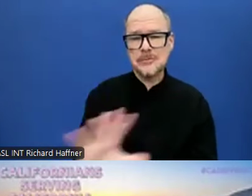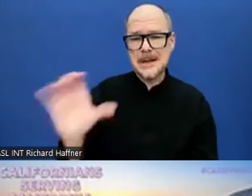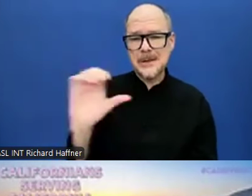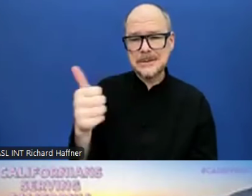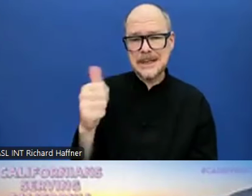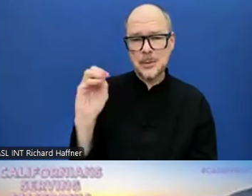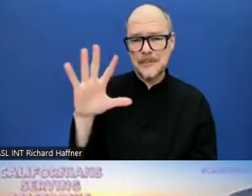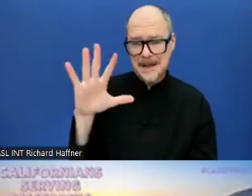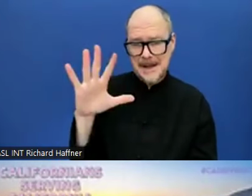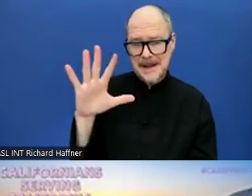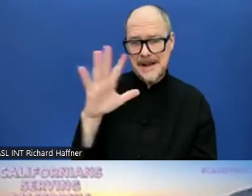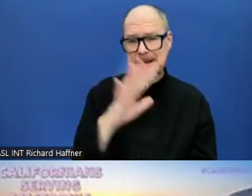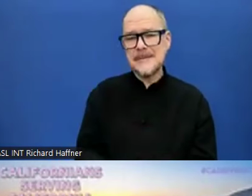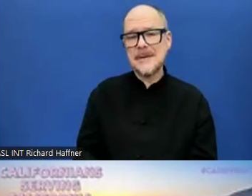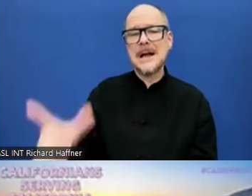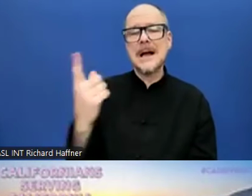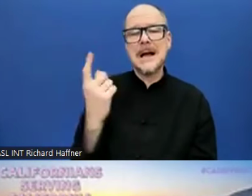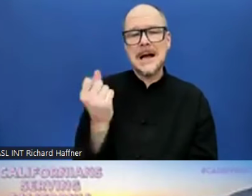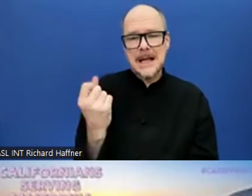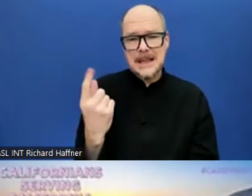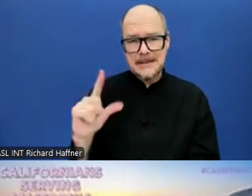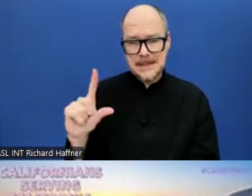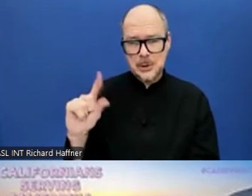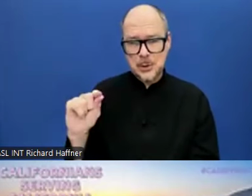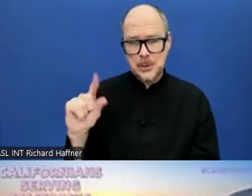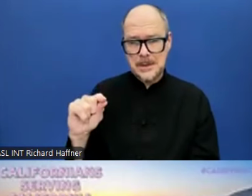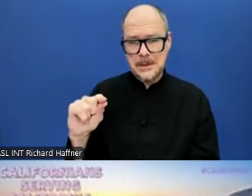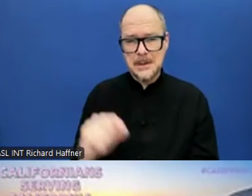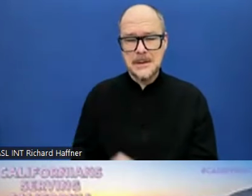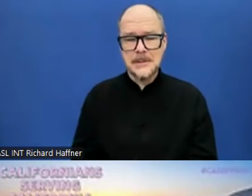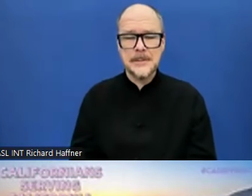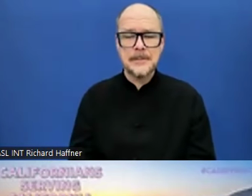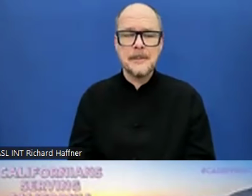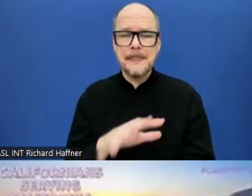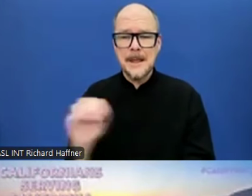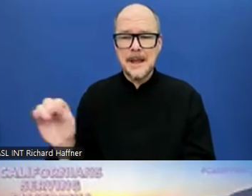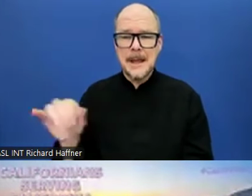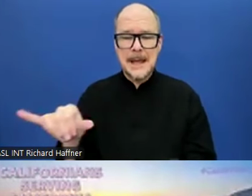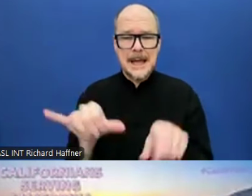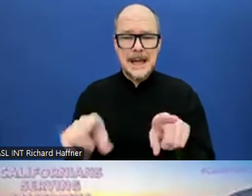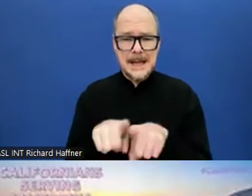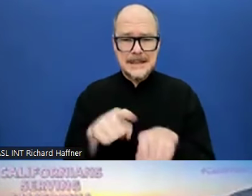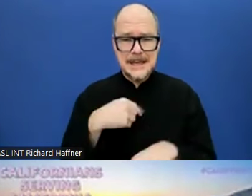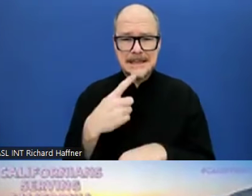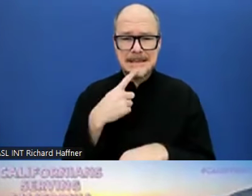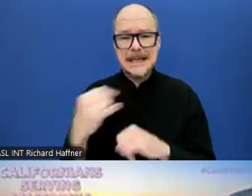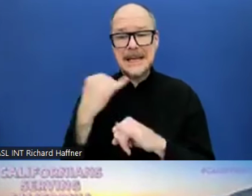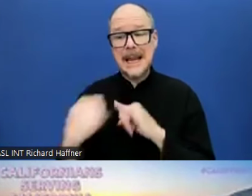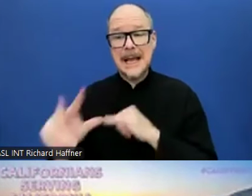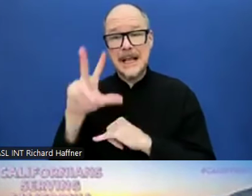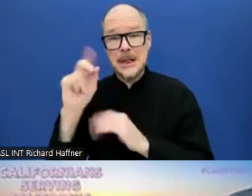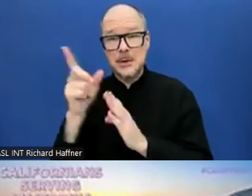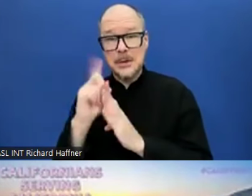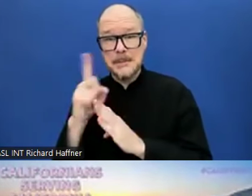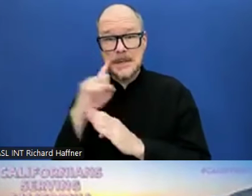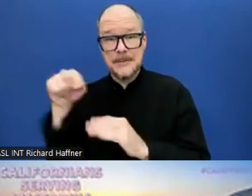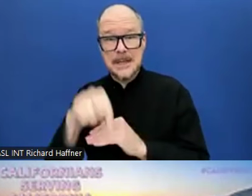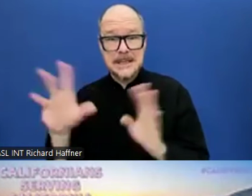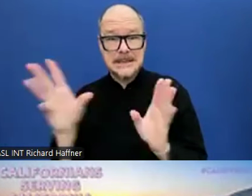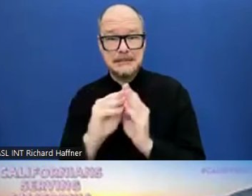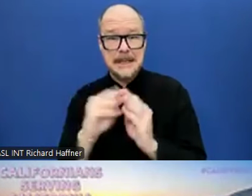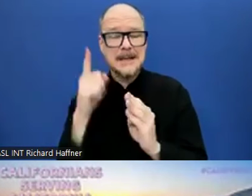and another around 11:20. And as I mentioned earlier, we'll devote the last 30 minutes of the meeting to general